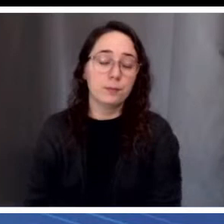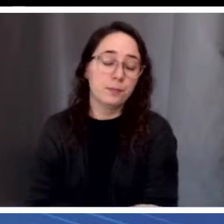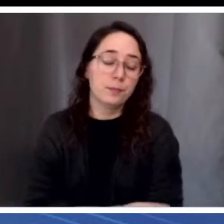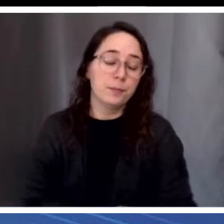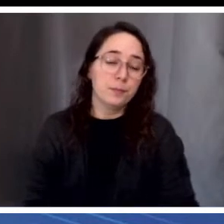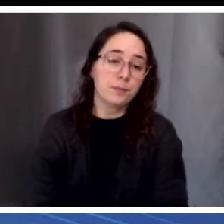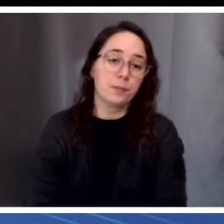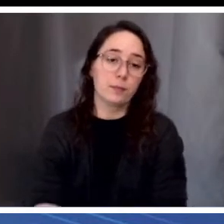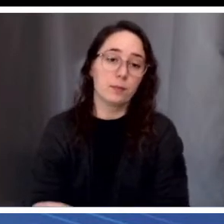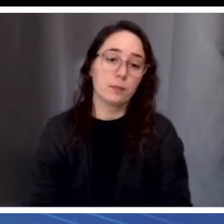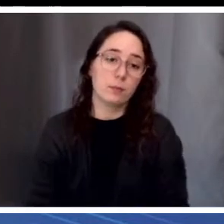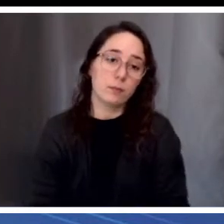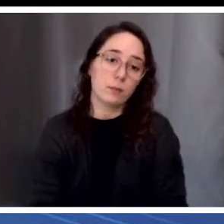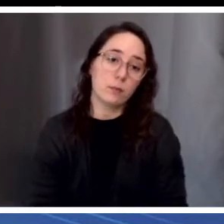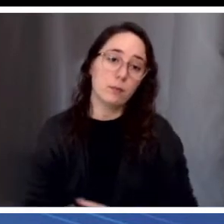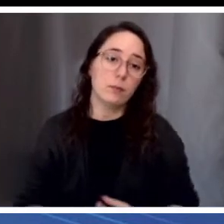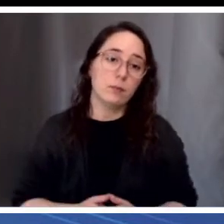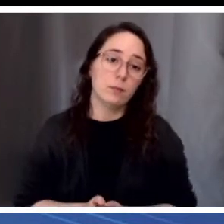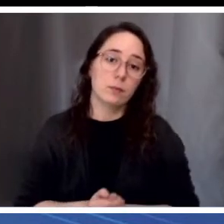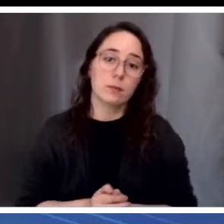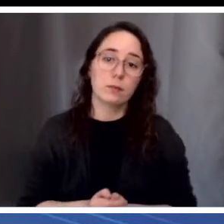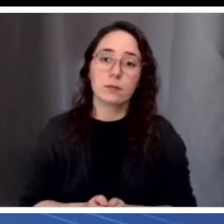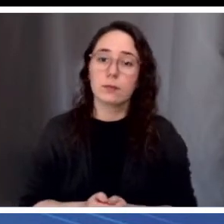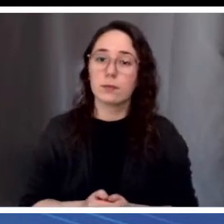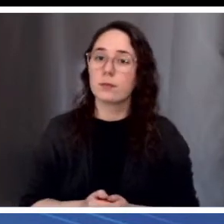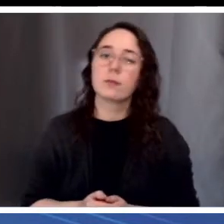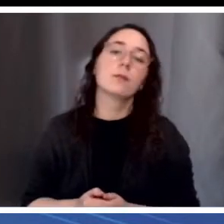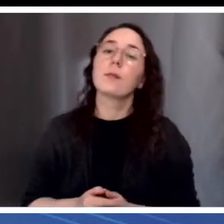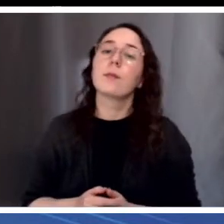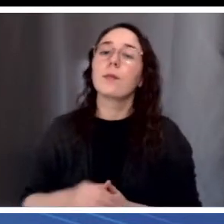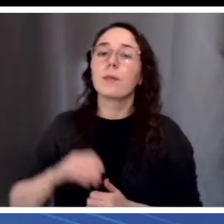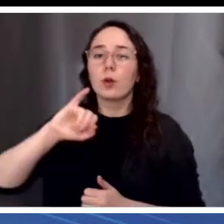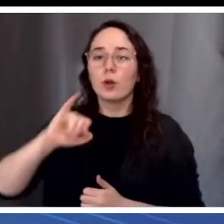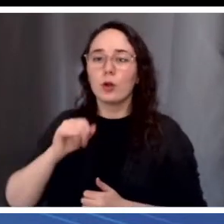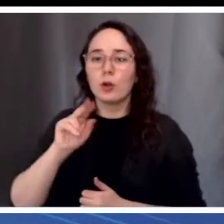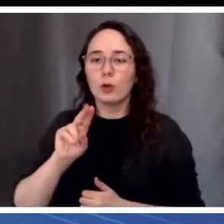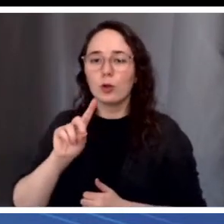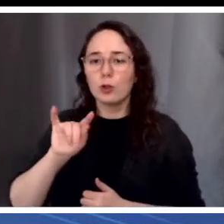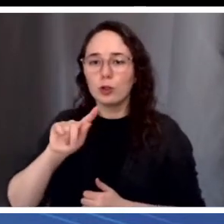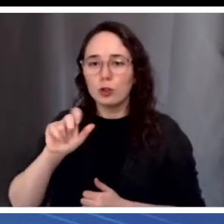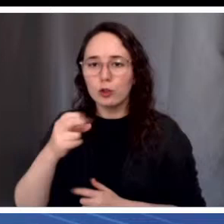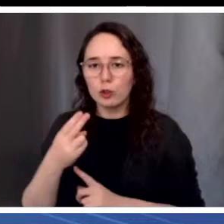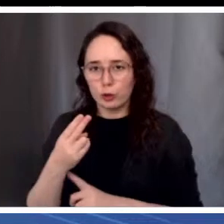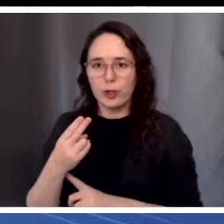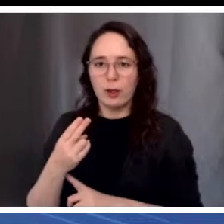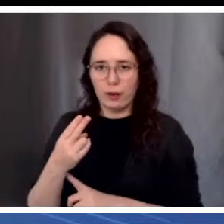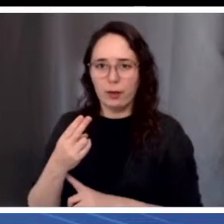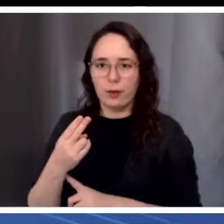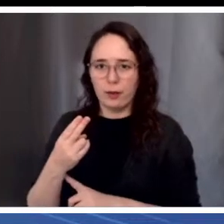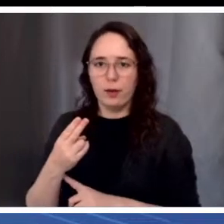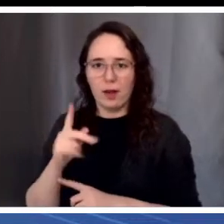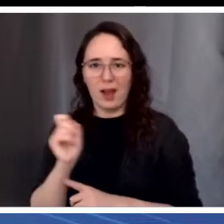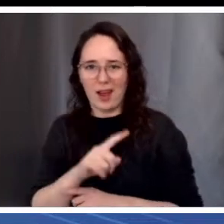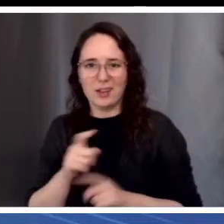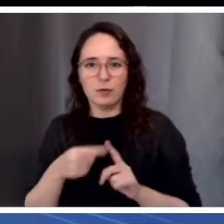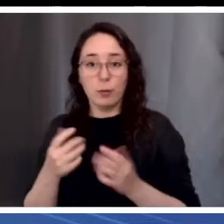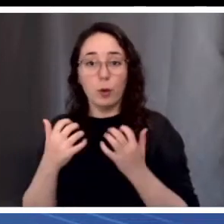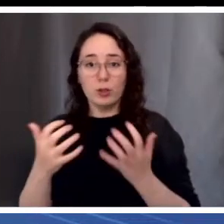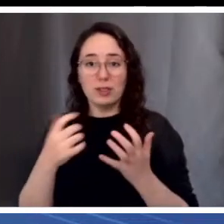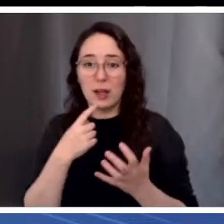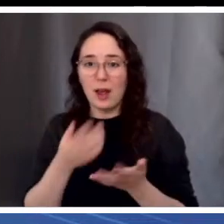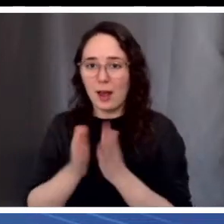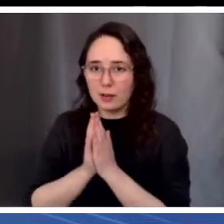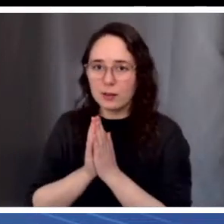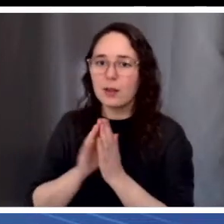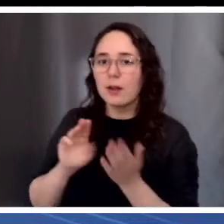I want to go to a question here from, from the audience. Judith asks, well, she says, Michelle, what motivated you to get into